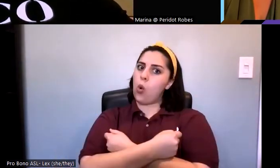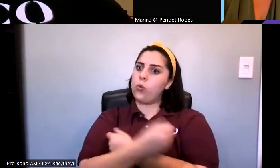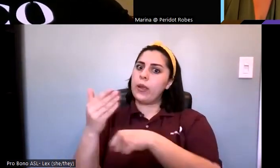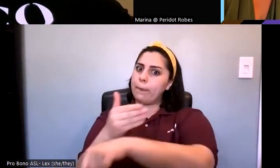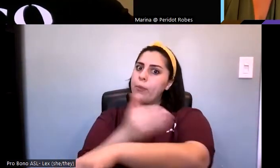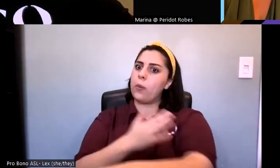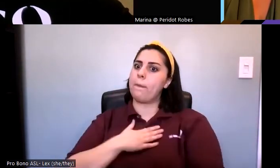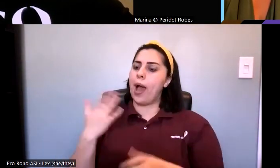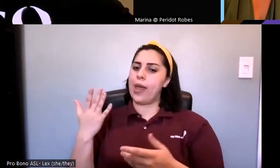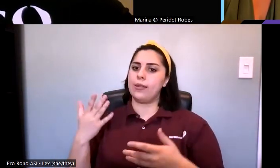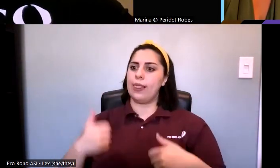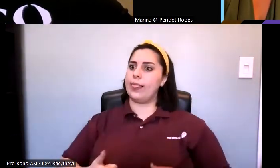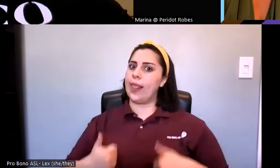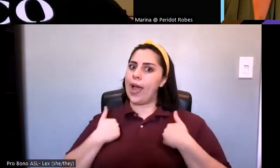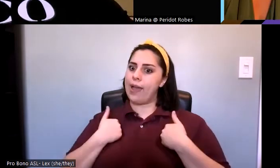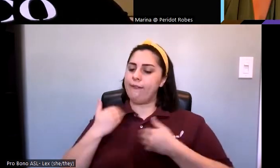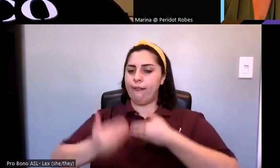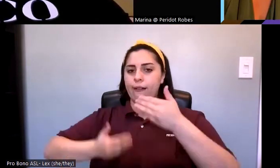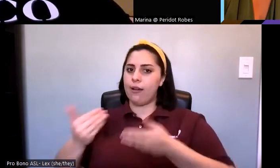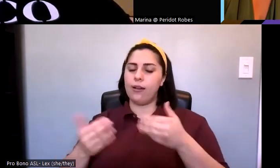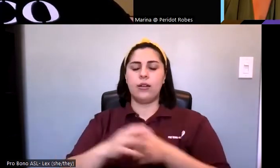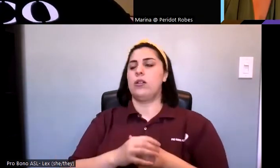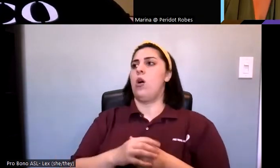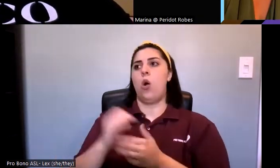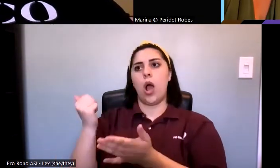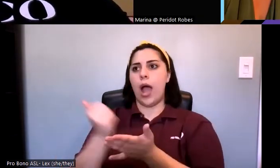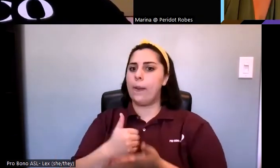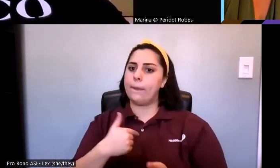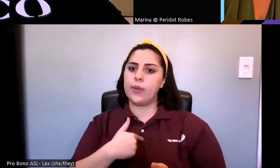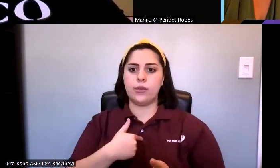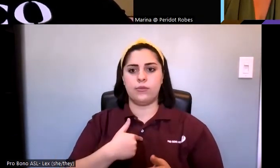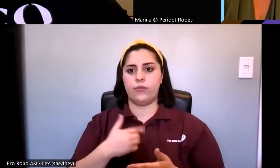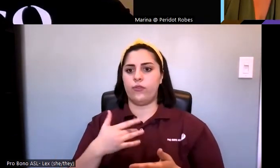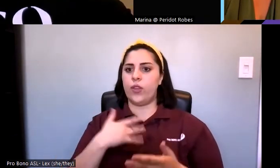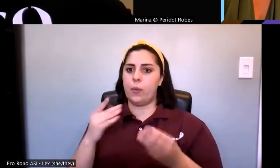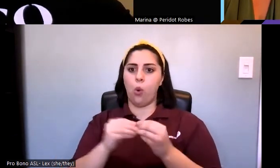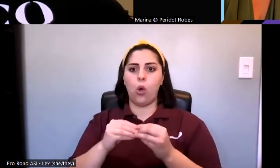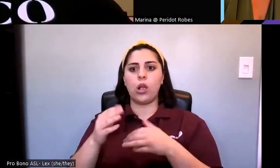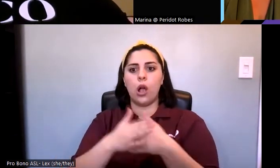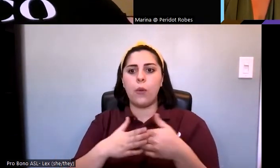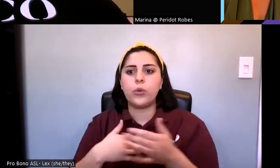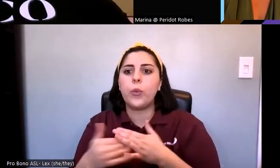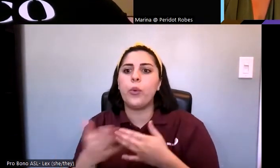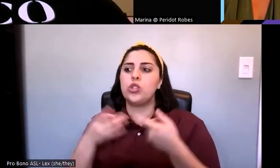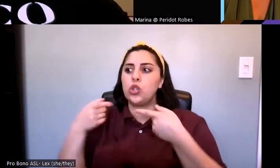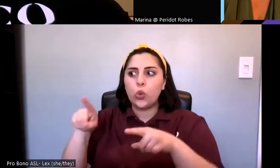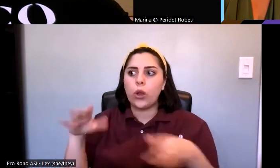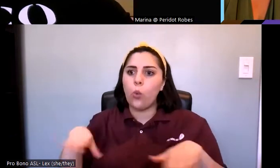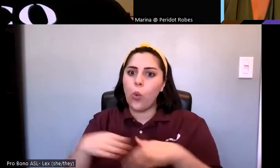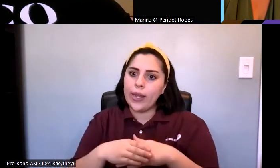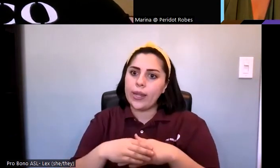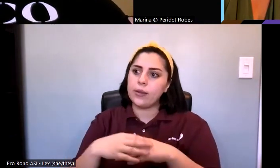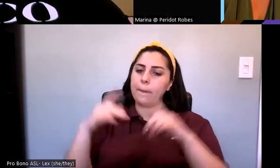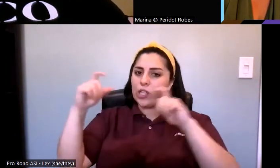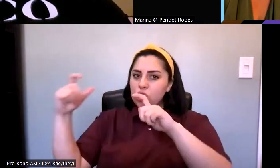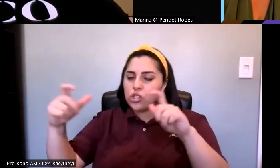lounger has made really hard work days shooting weddings so much more comfortable. Christina Chase says, I'm also a person living